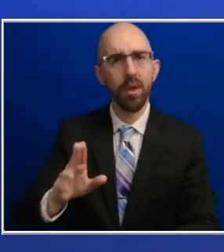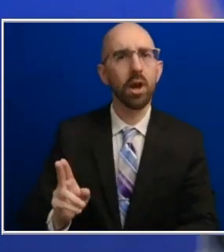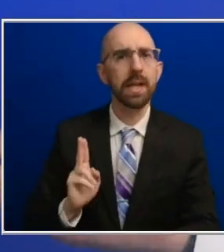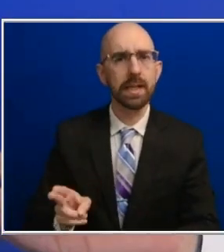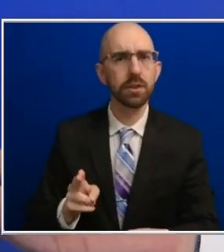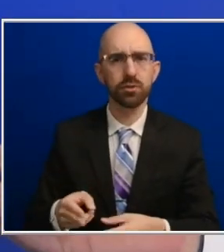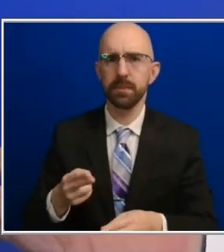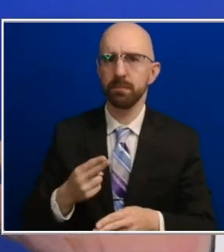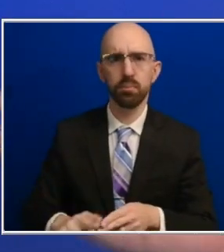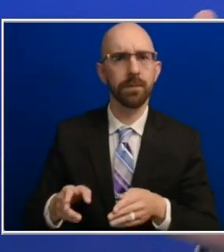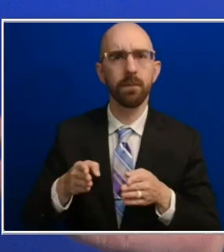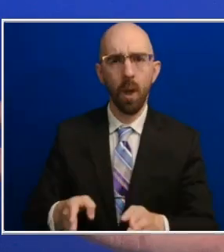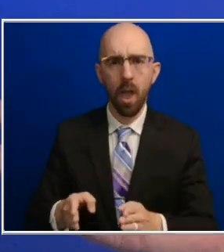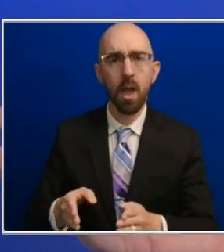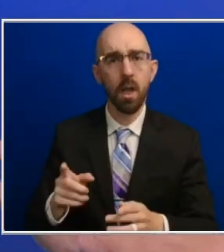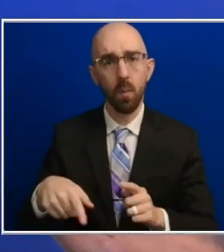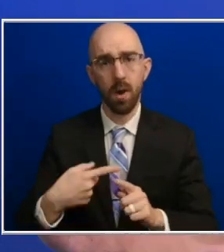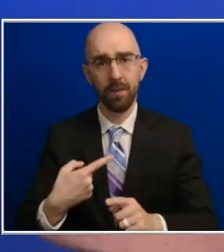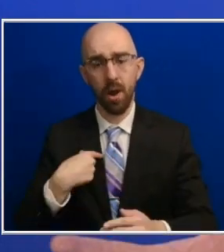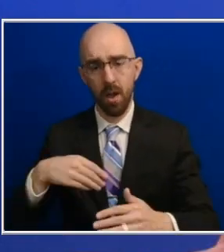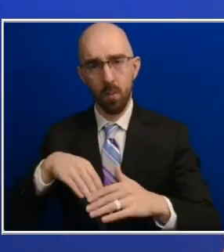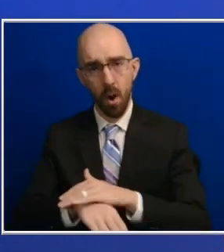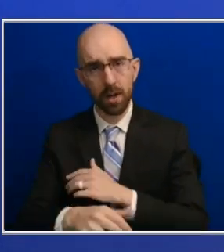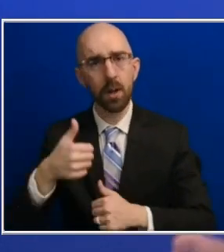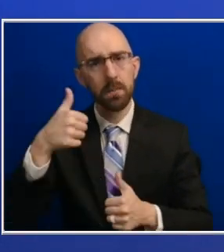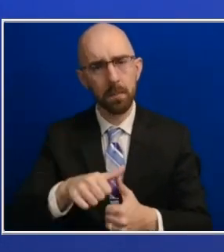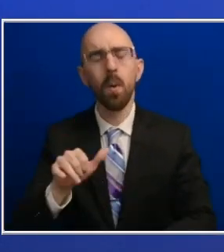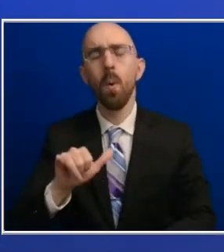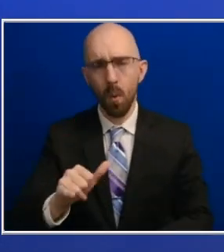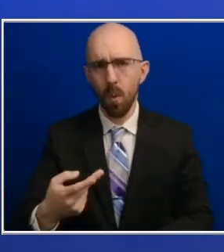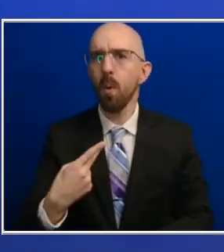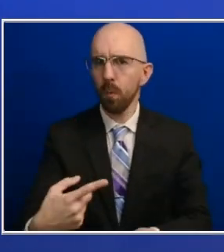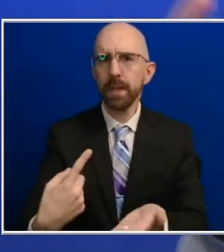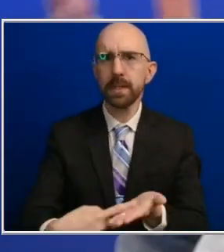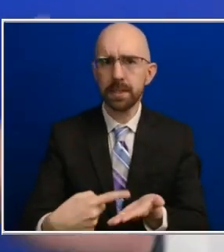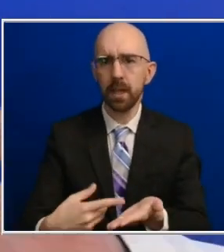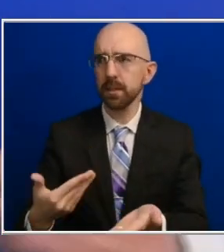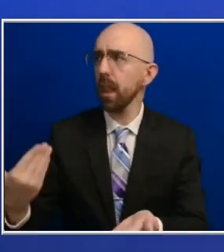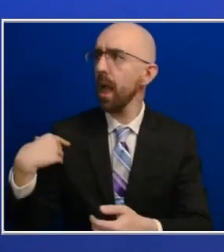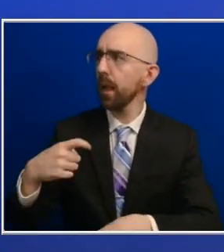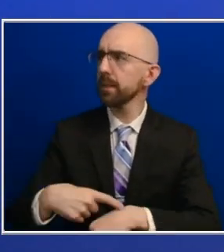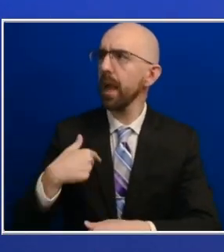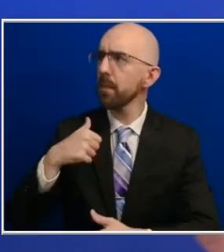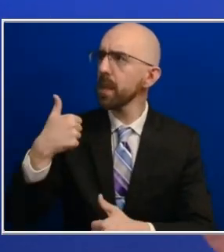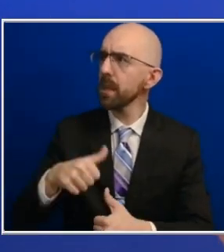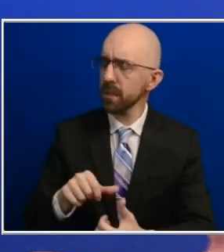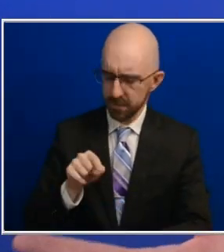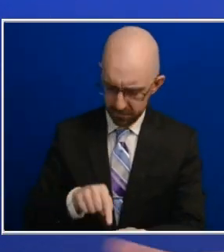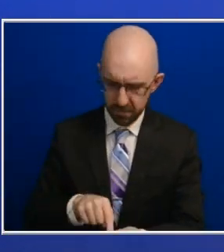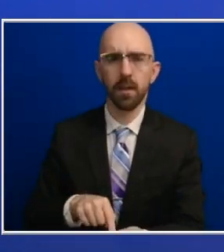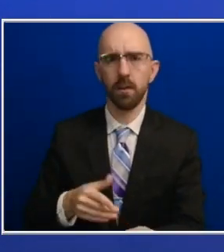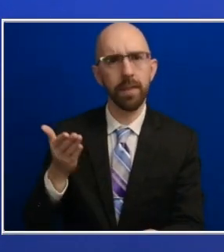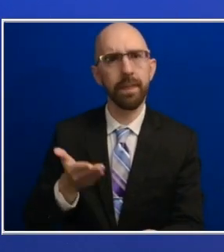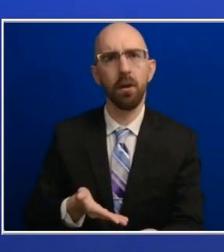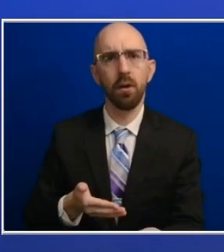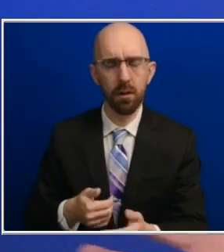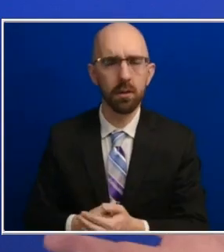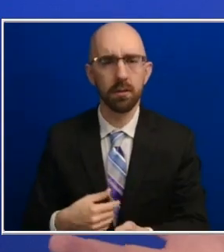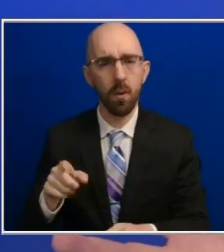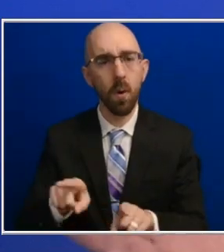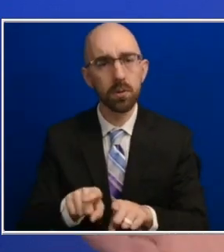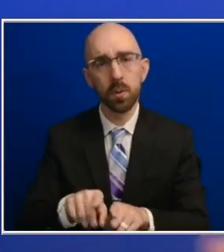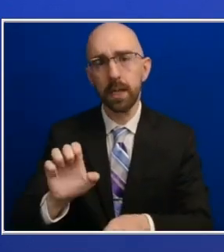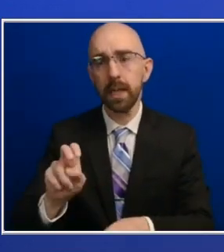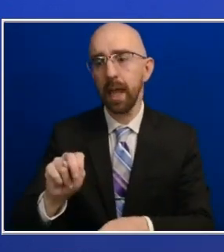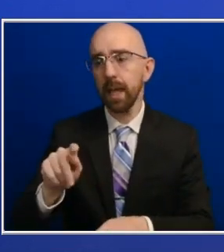leg up when I walk in to see them to remember, oh yeah, we did talk about that at the last appointment. And you saw our ENT friends for a